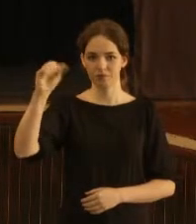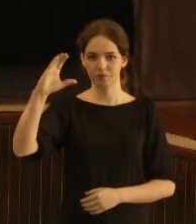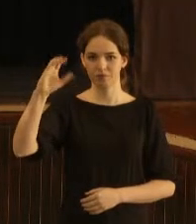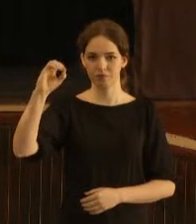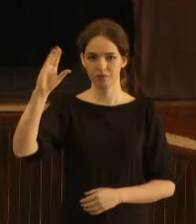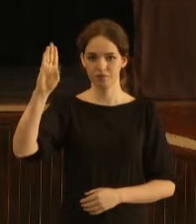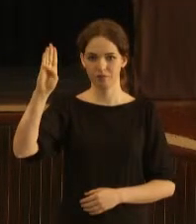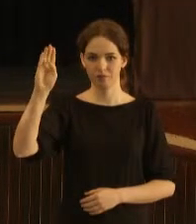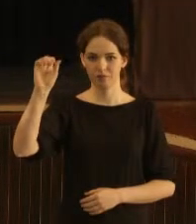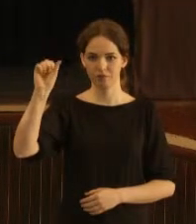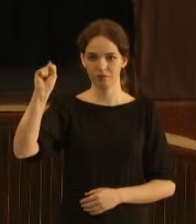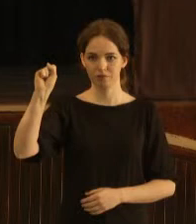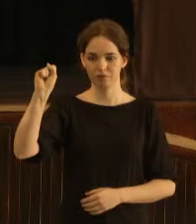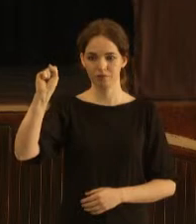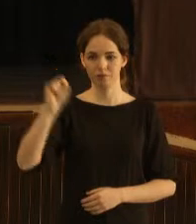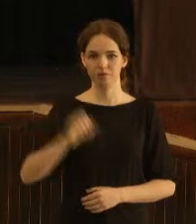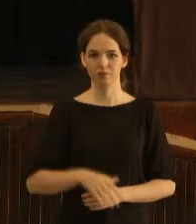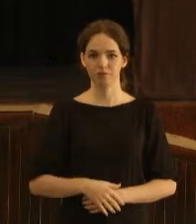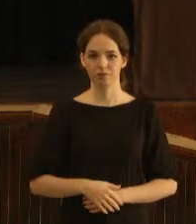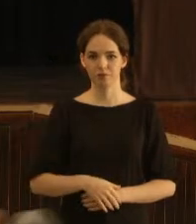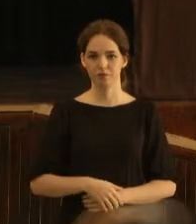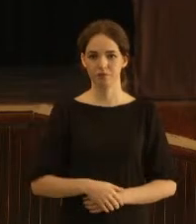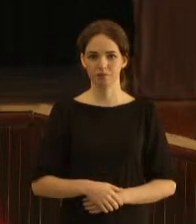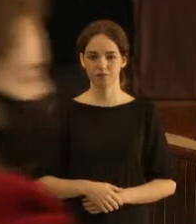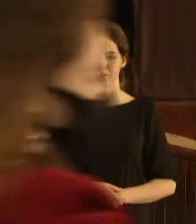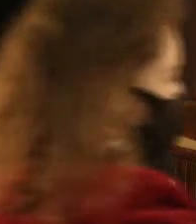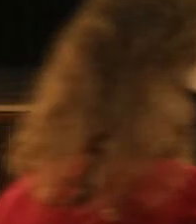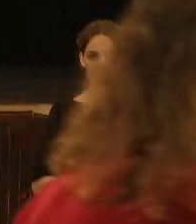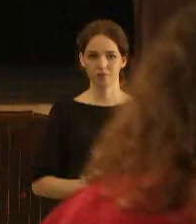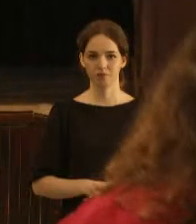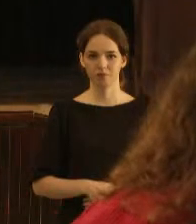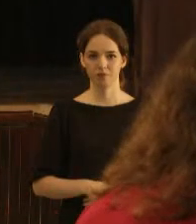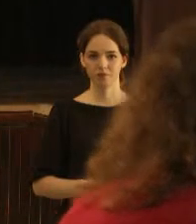Ek From wil net- Mossel Bay. Ja. Okay.